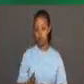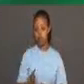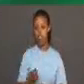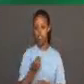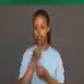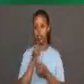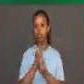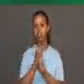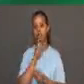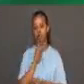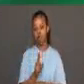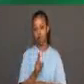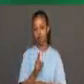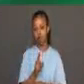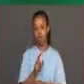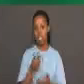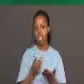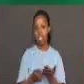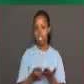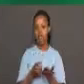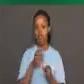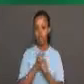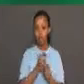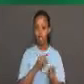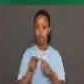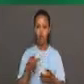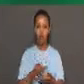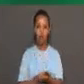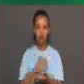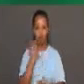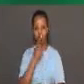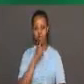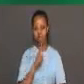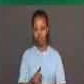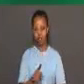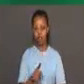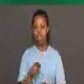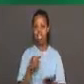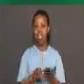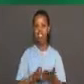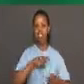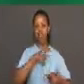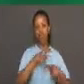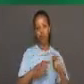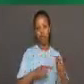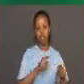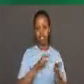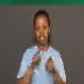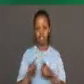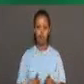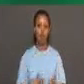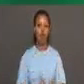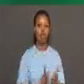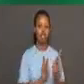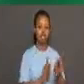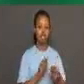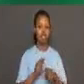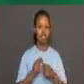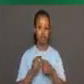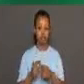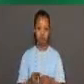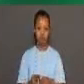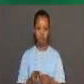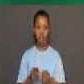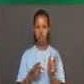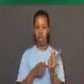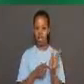food in the form of glucose through the process of photosynthesis in the